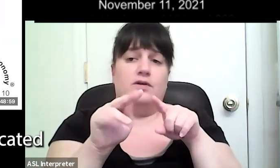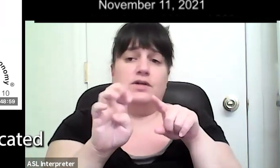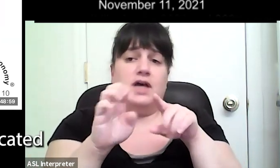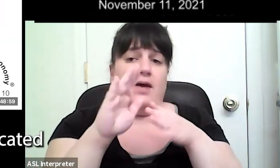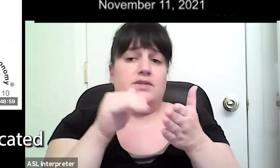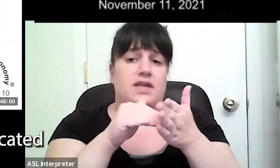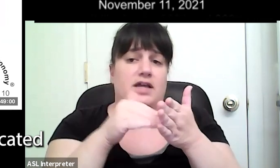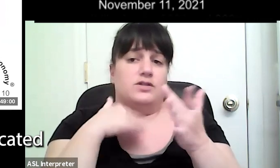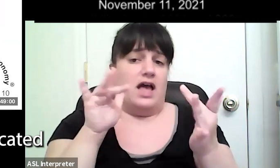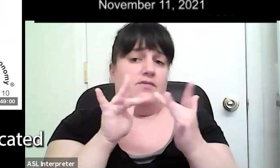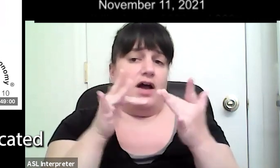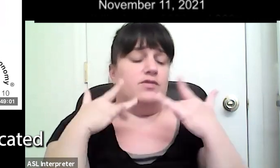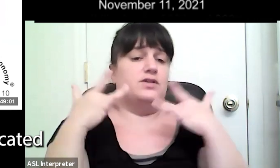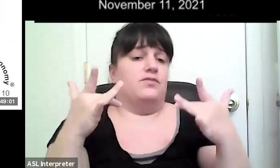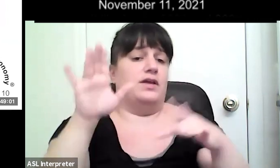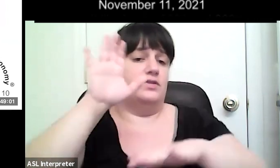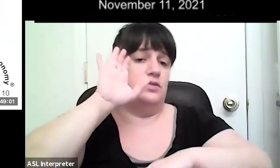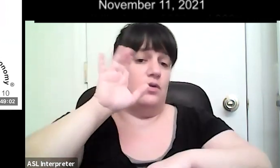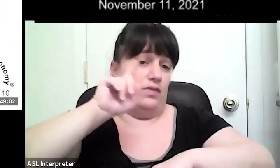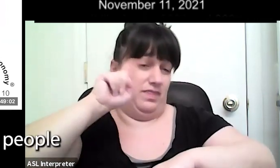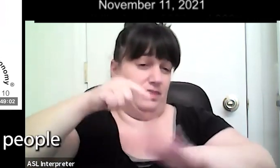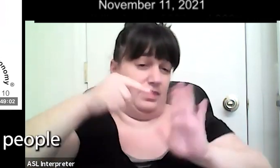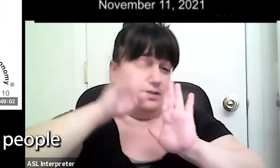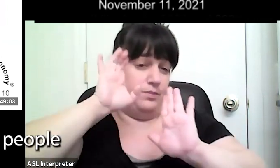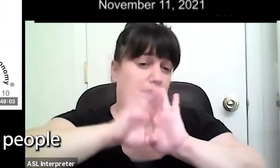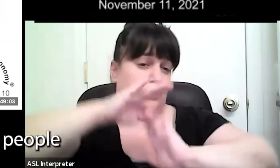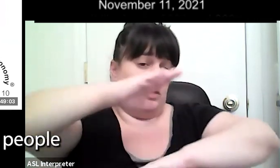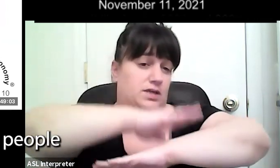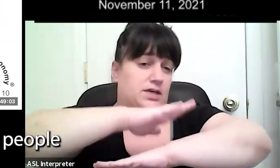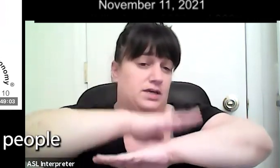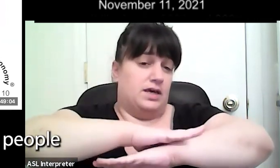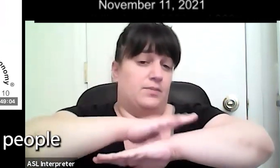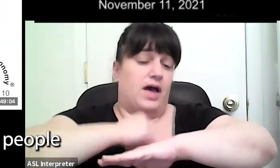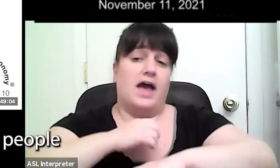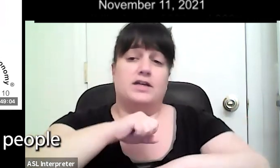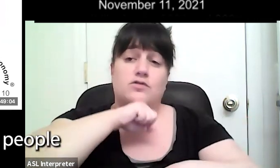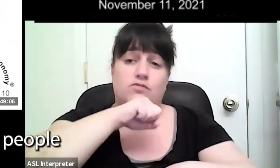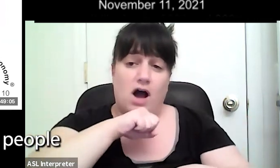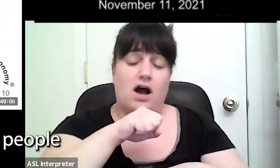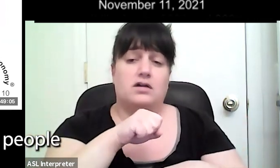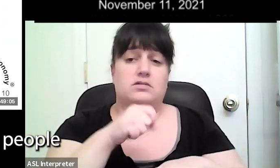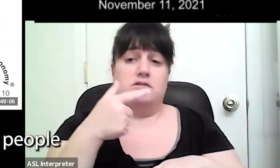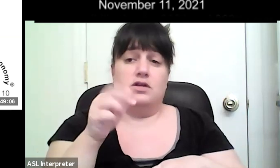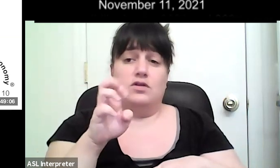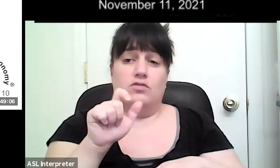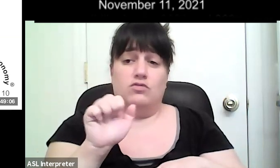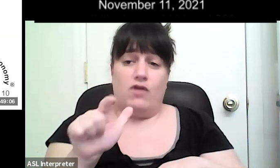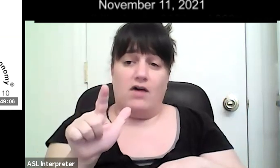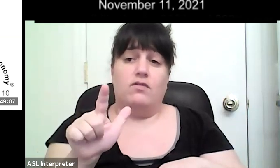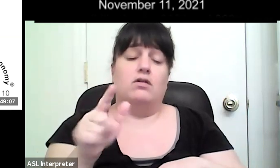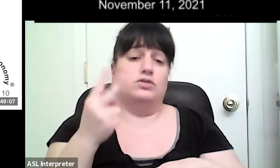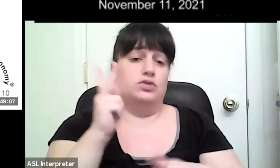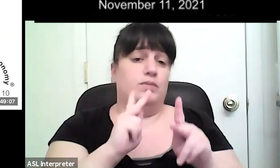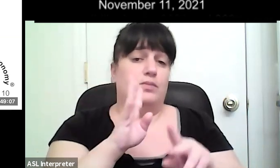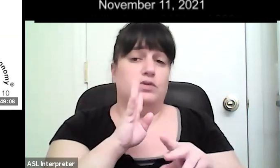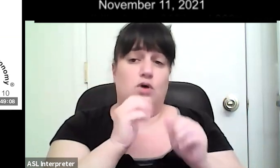in this picture, the table is located amongst gravel and rocks, and 2 people are talking